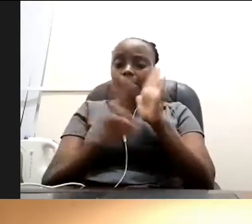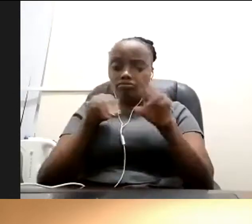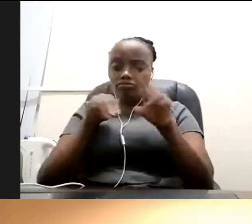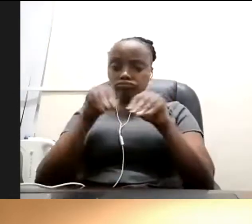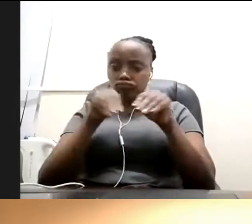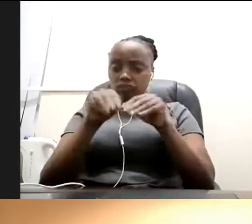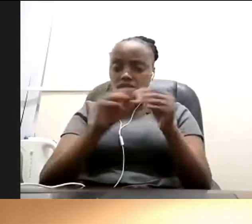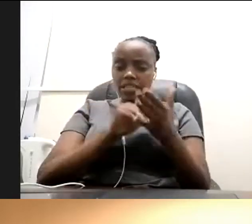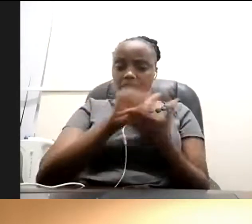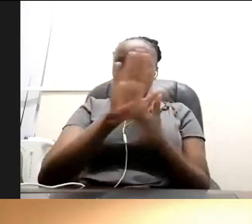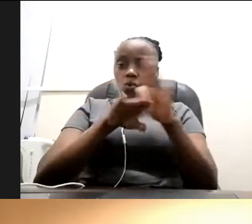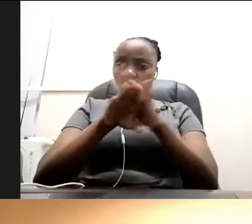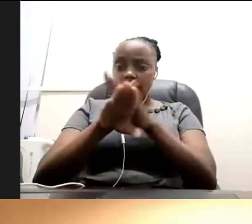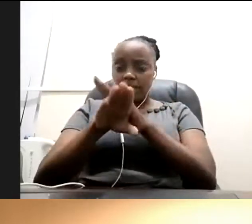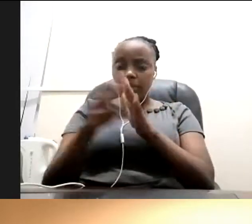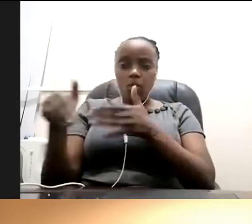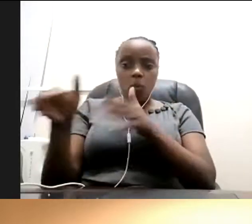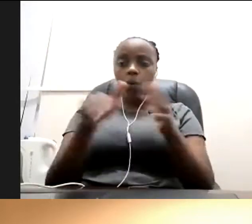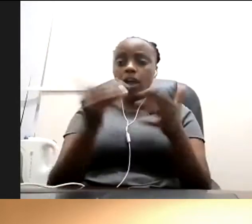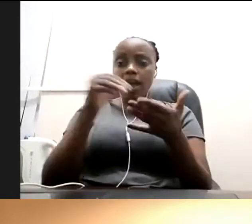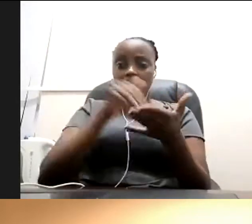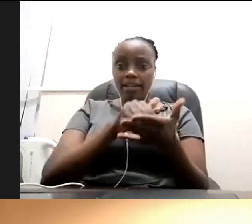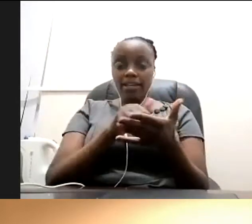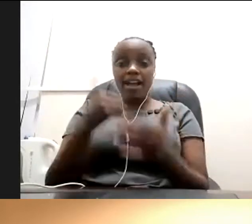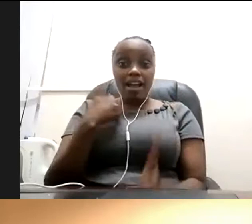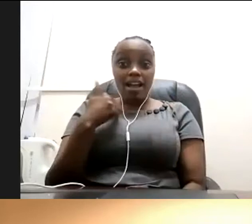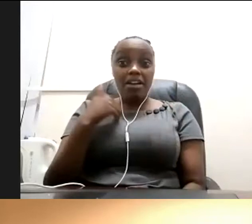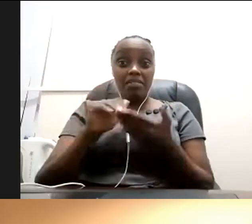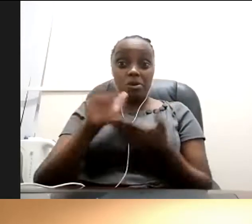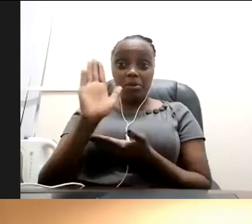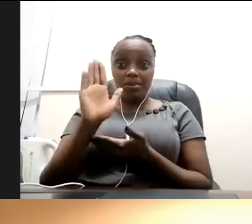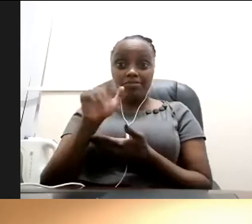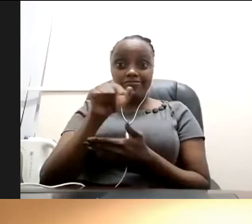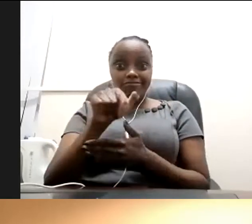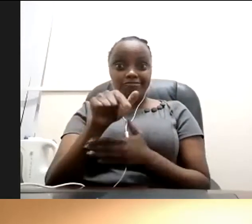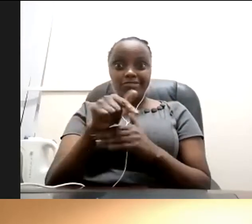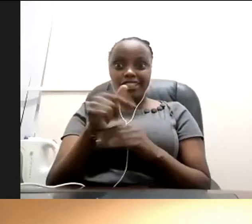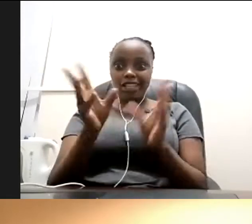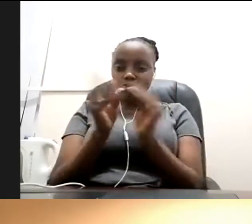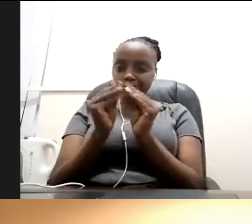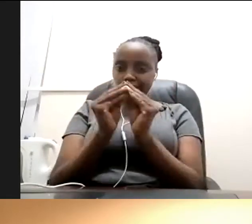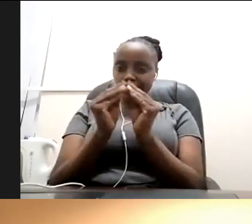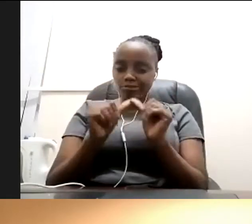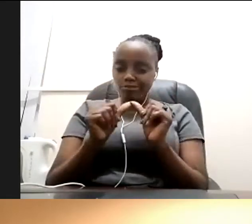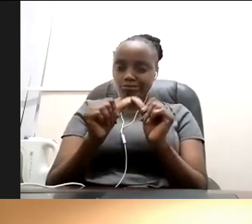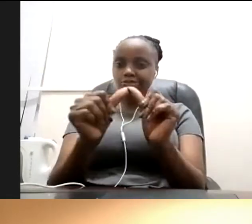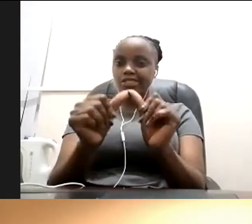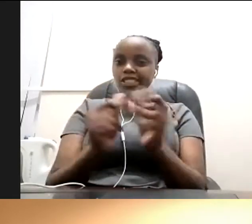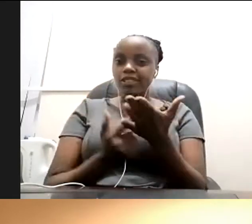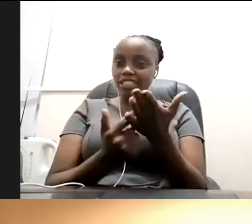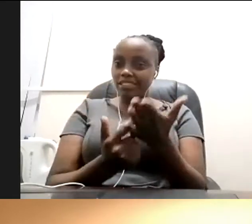different accessible formats. Again, we will be having more of this type of webinars to continue discussing